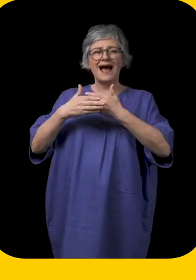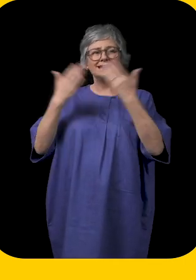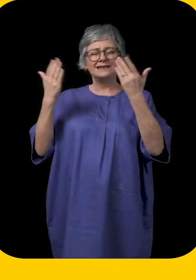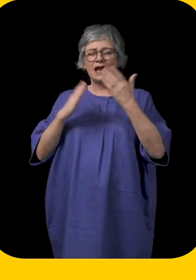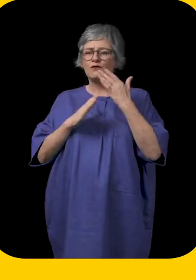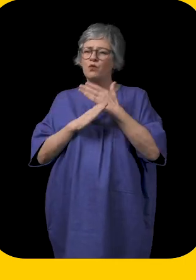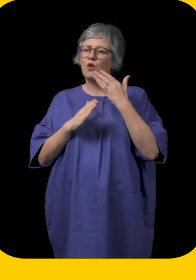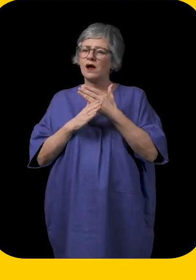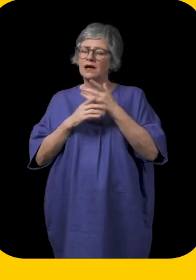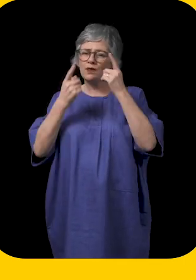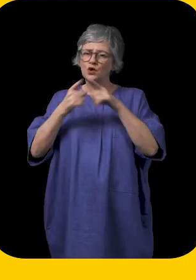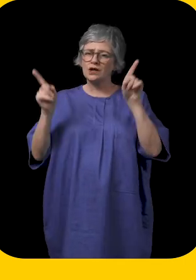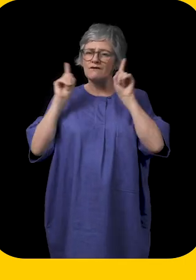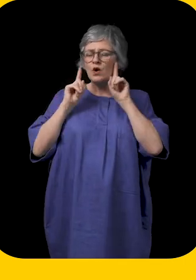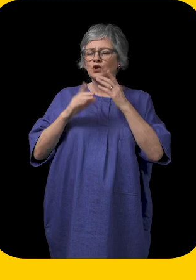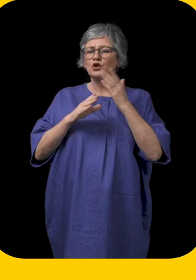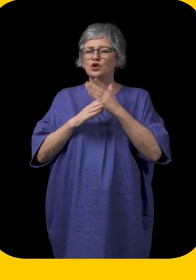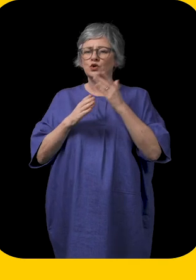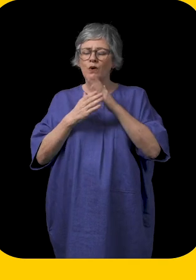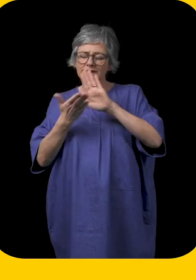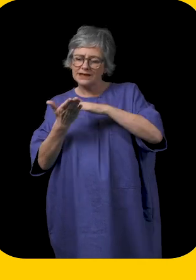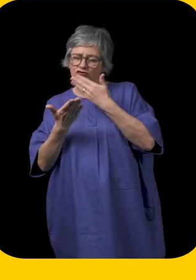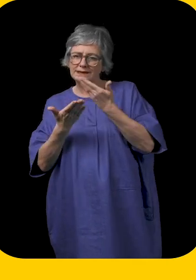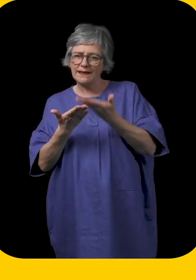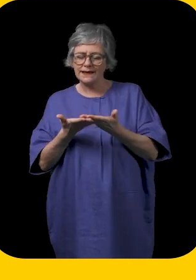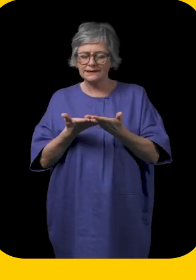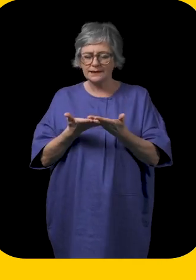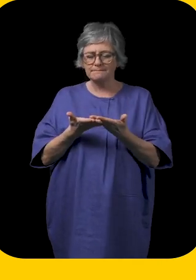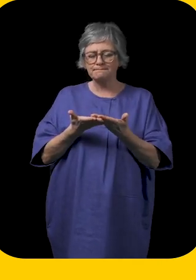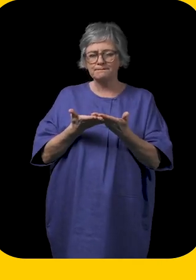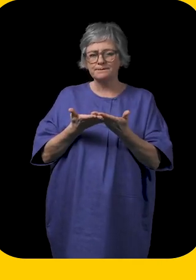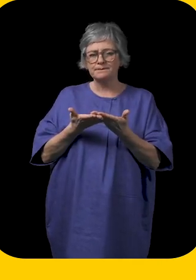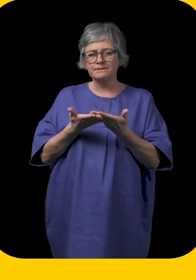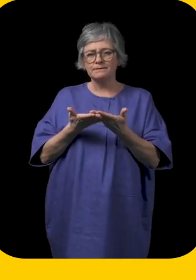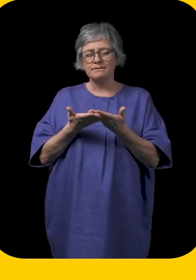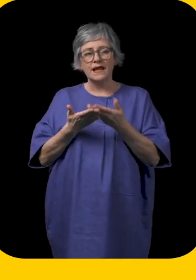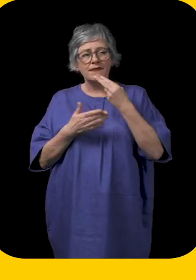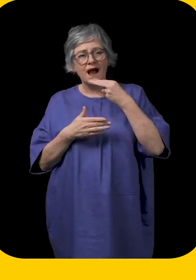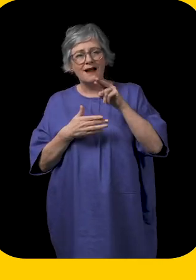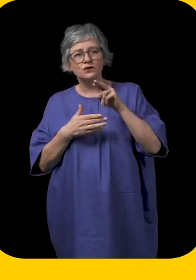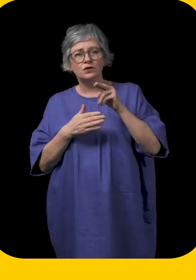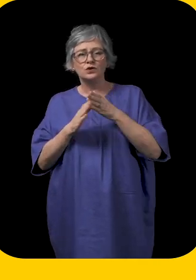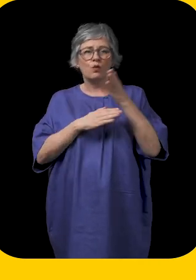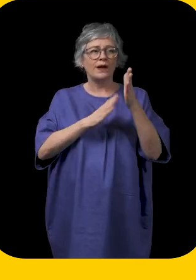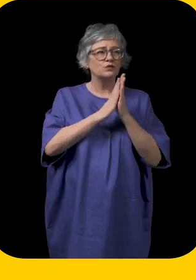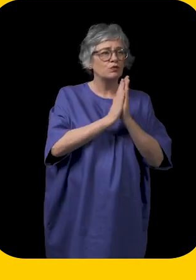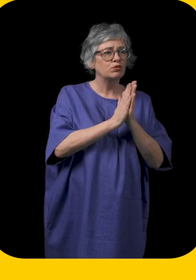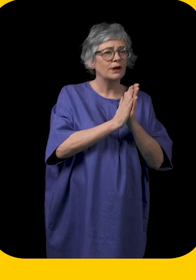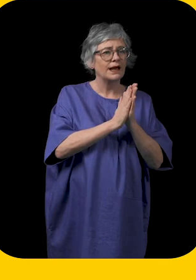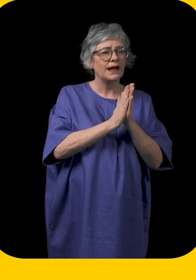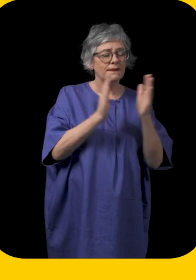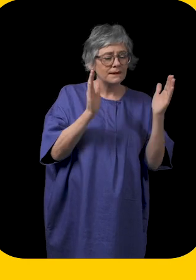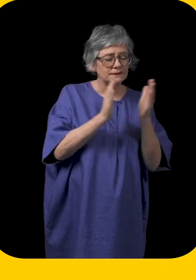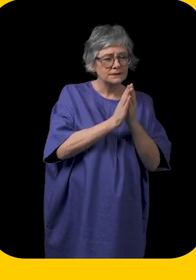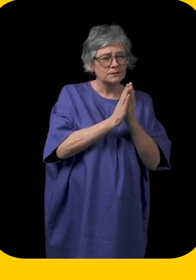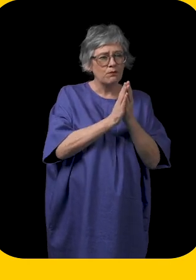a day at work in the university, because she works as a translator. In the afternoon, she went to pray in the small